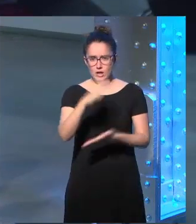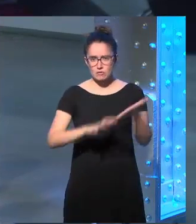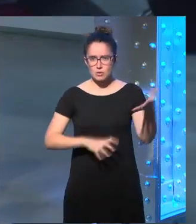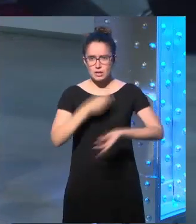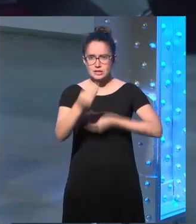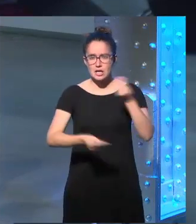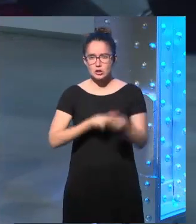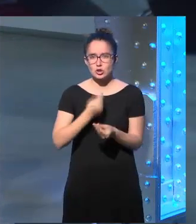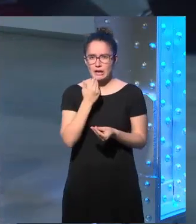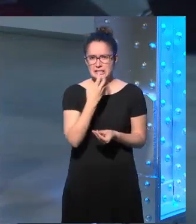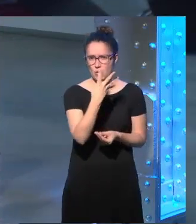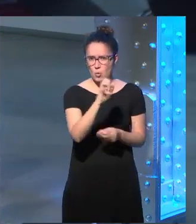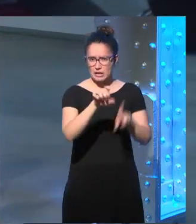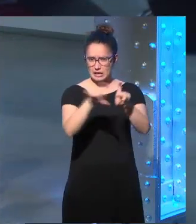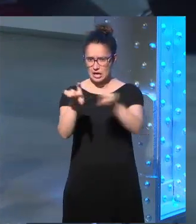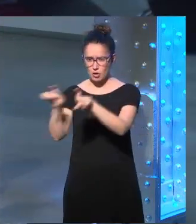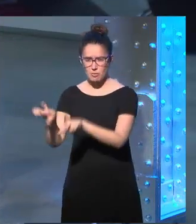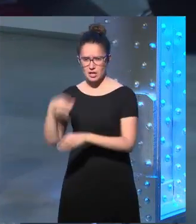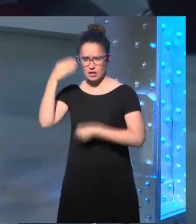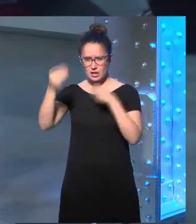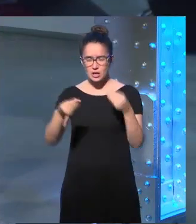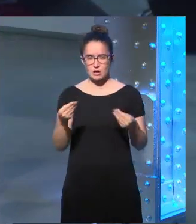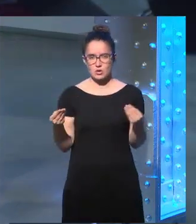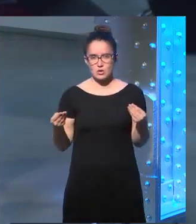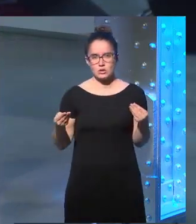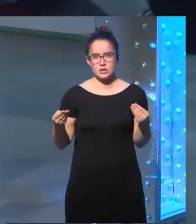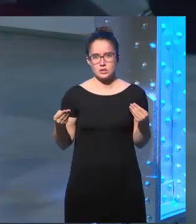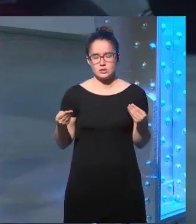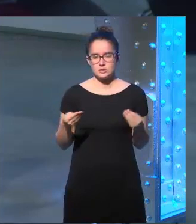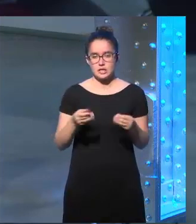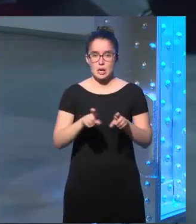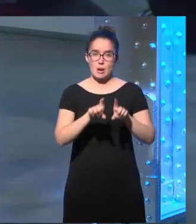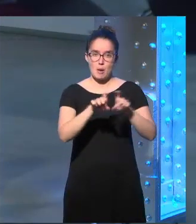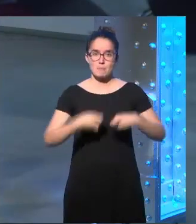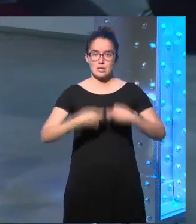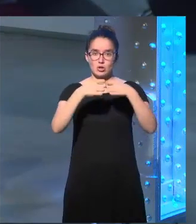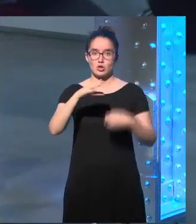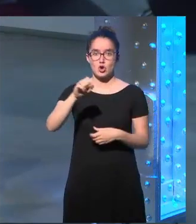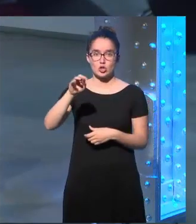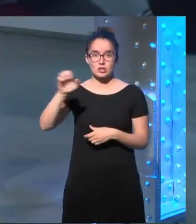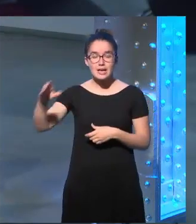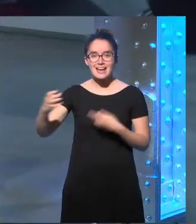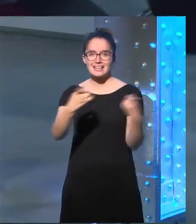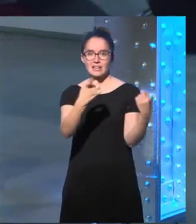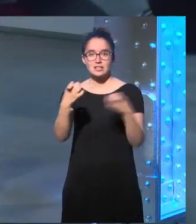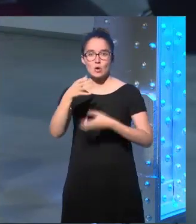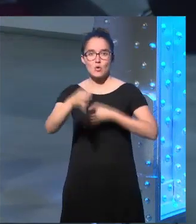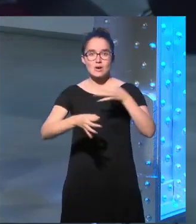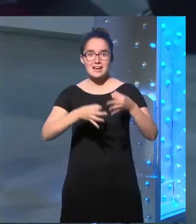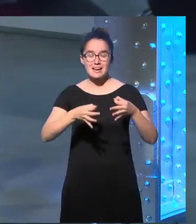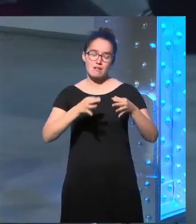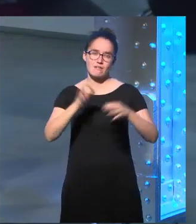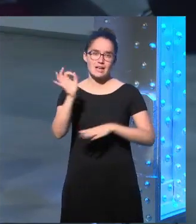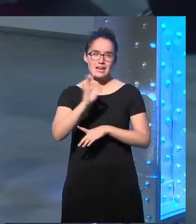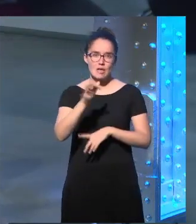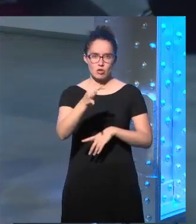of Things, and one of the conclusions coming out from this report that comes from a great team of experts